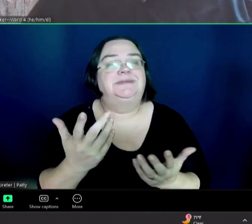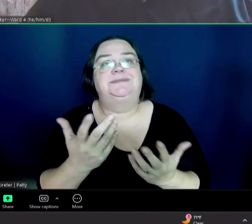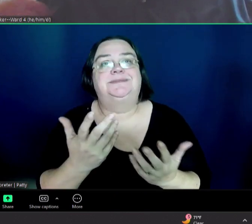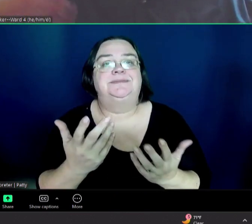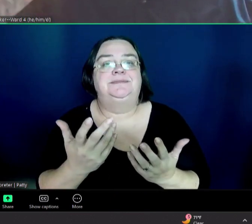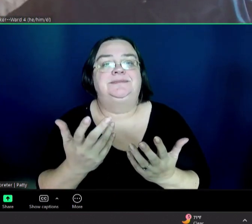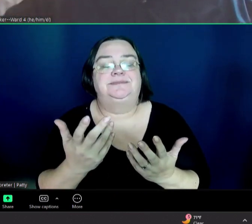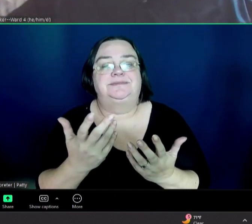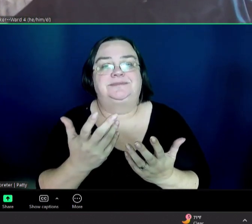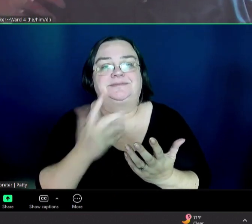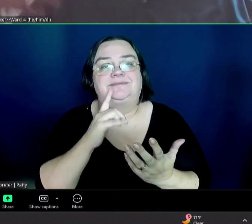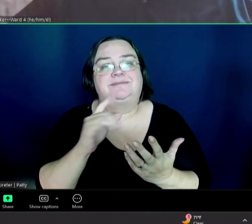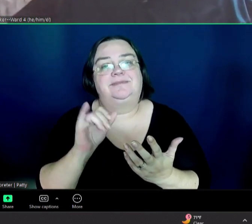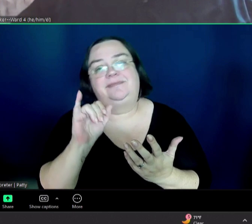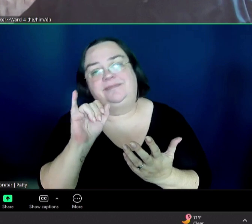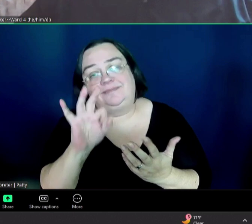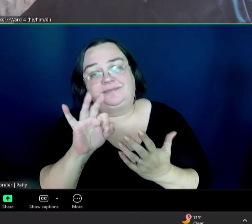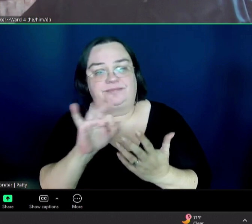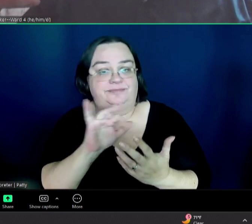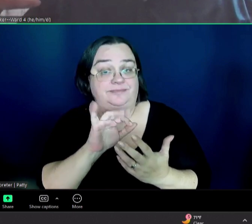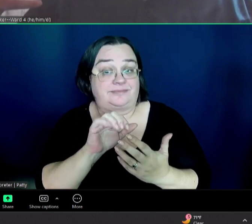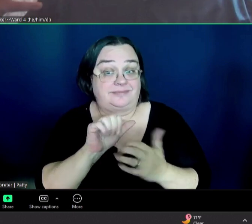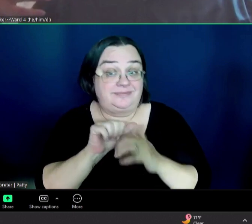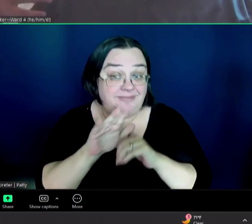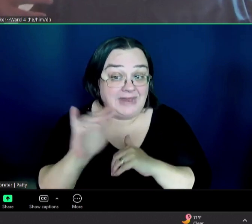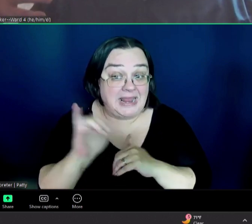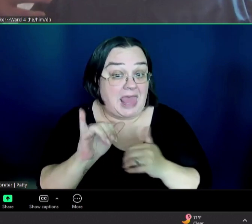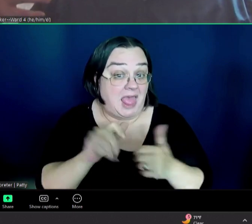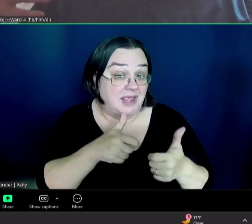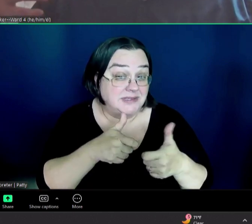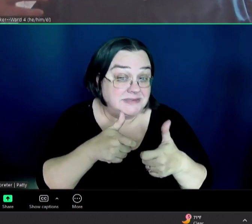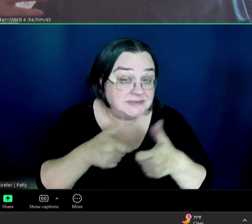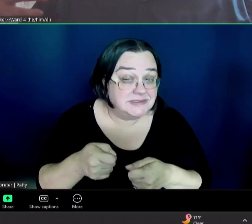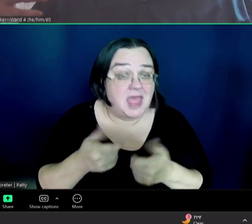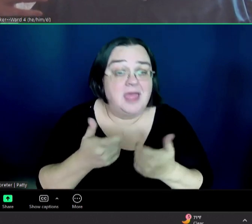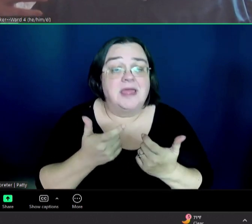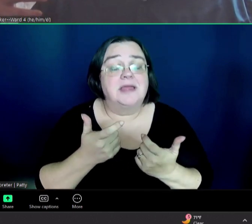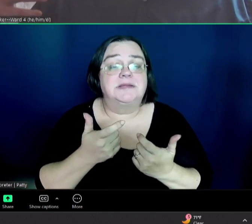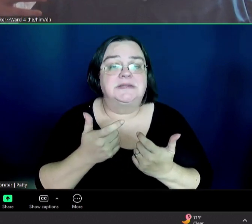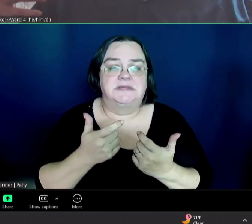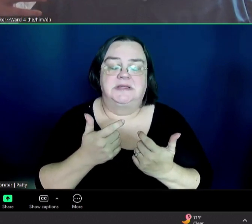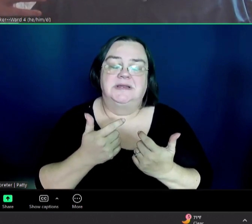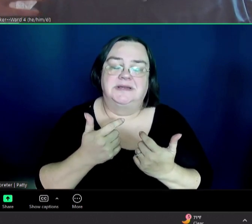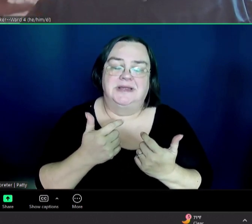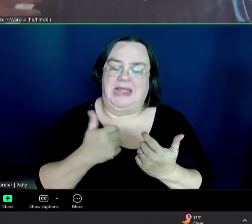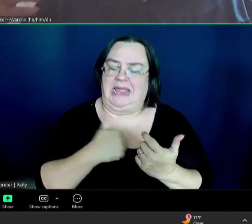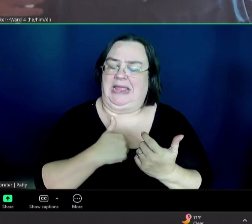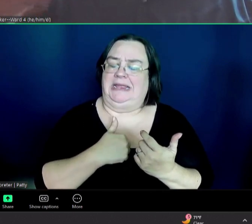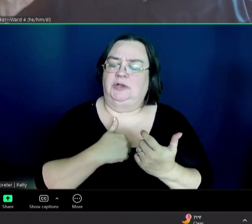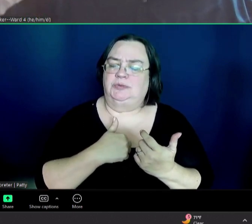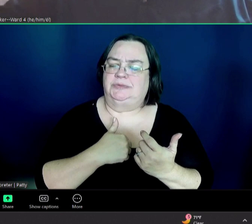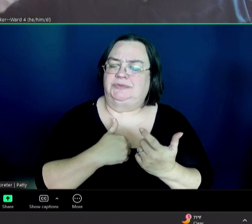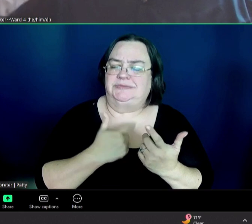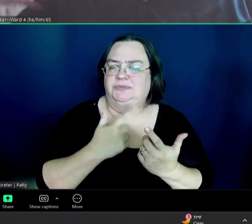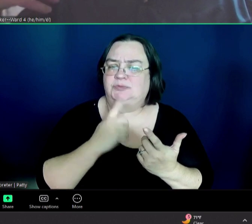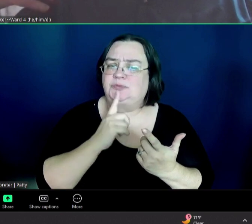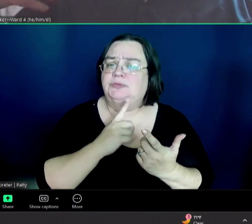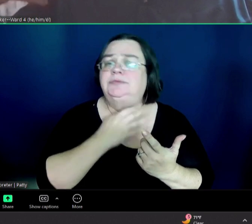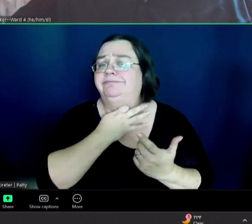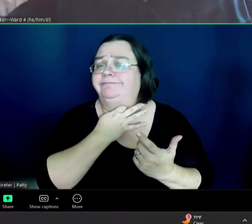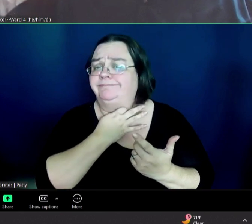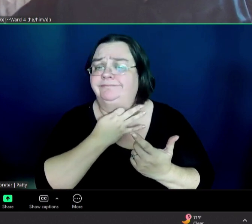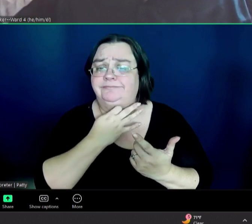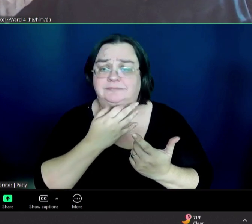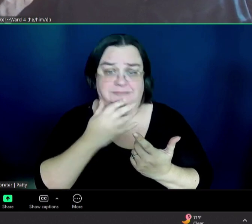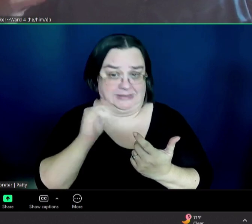That if it's sent like a text, if I would particularly be interested in knowing if that message would